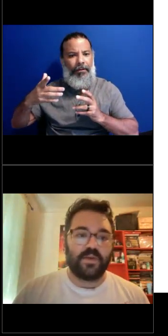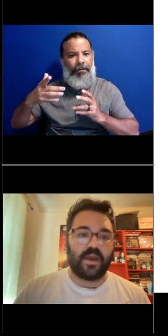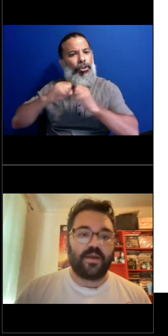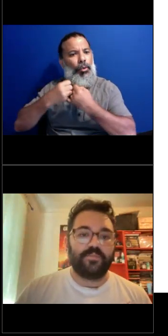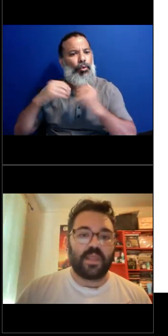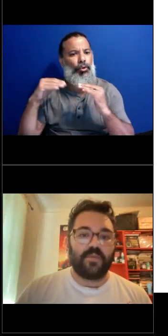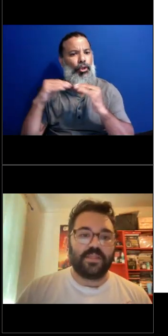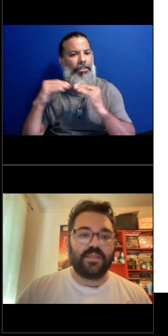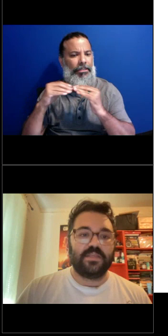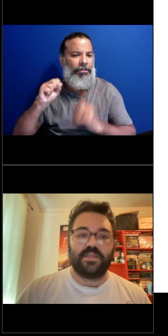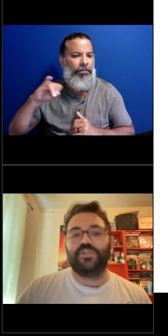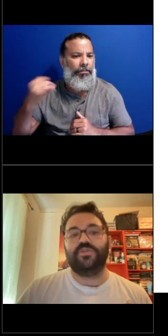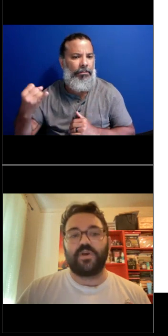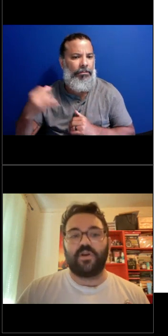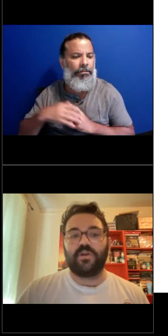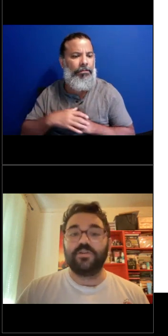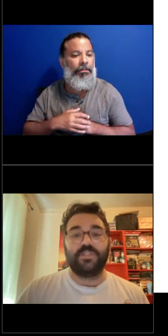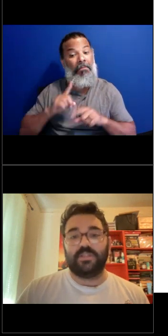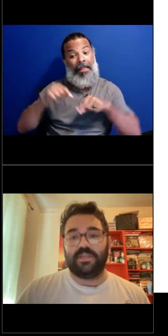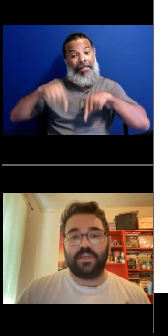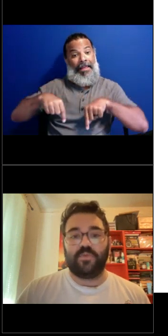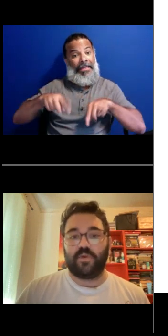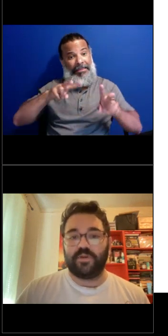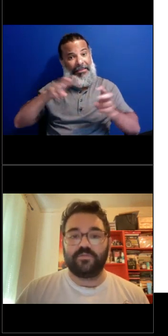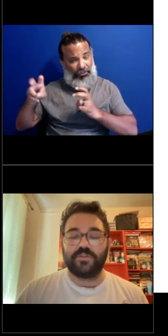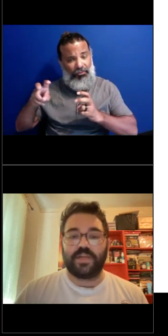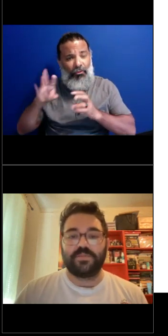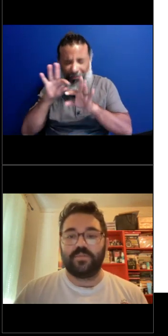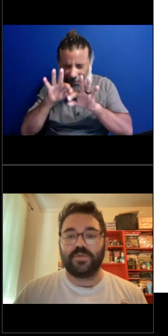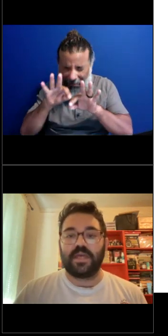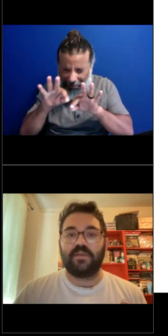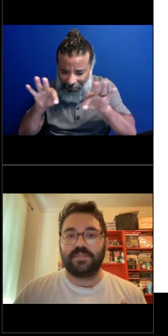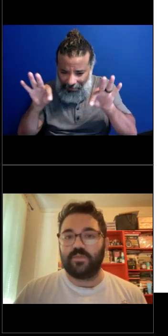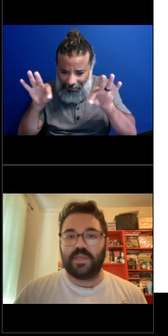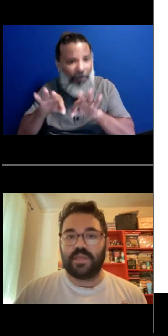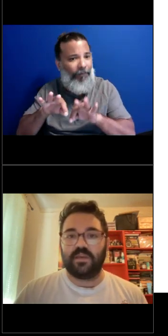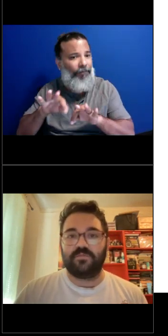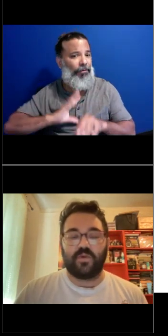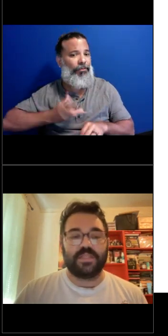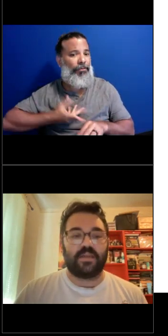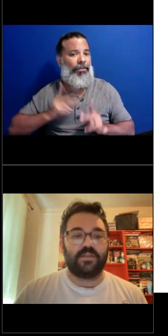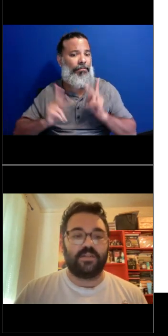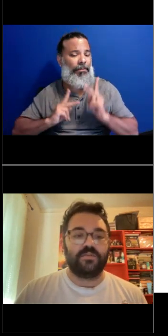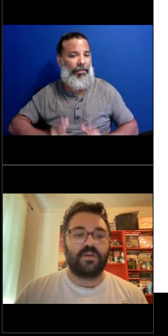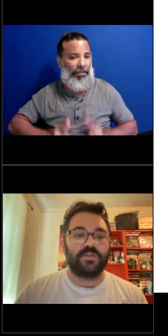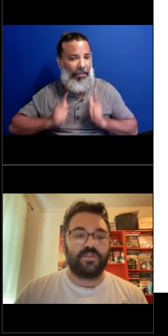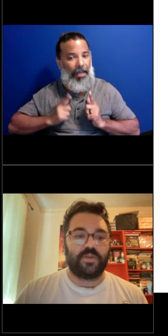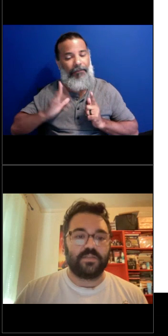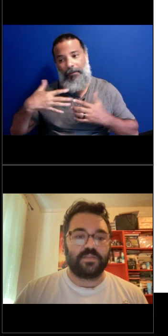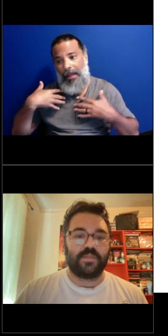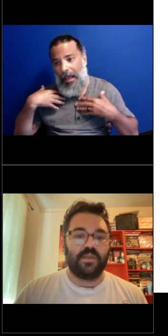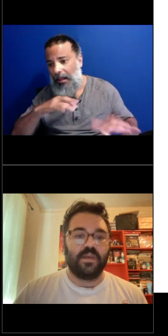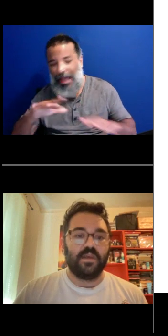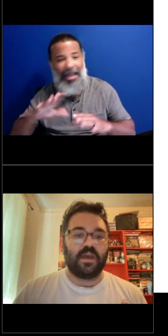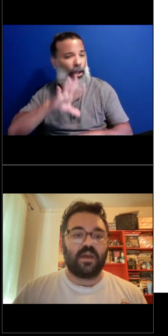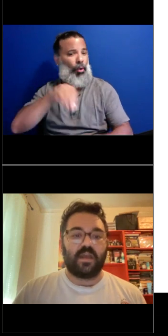justice. But these issues are urgently important for trans people's lives and well-being, and of course that includes our